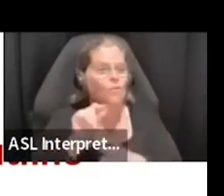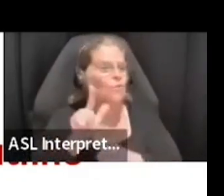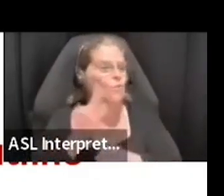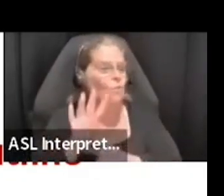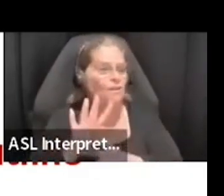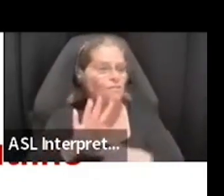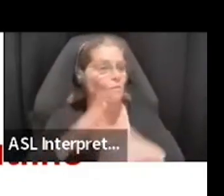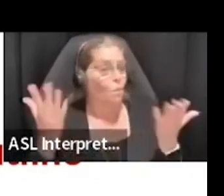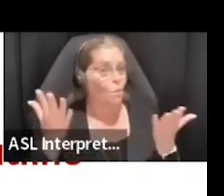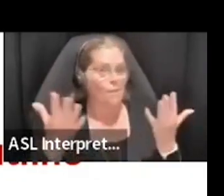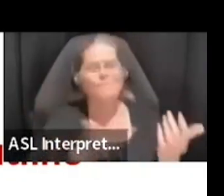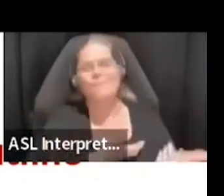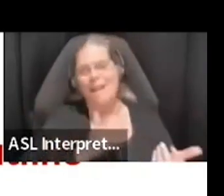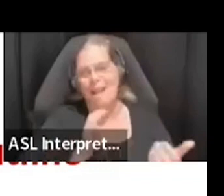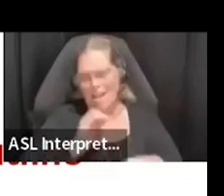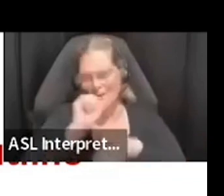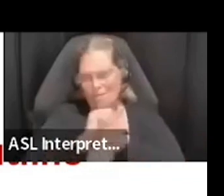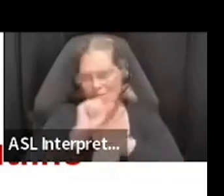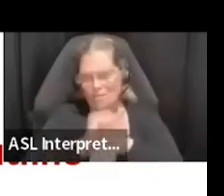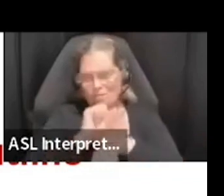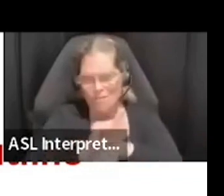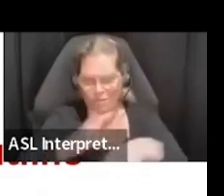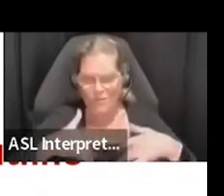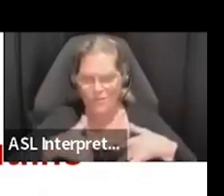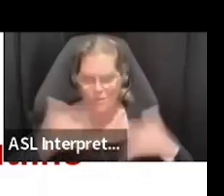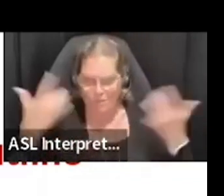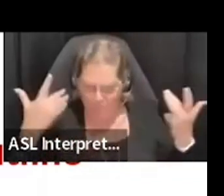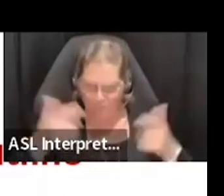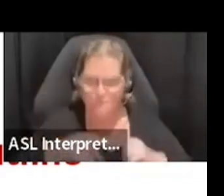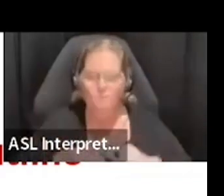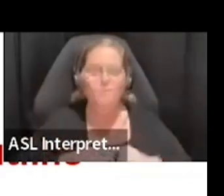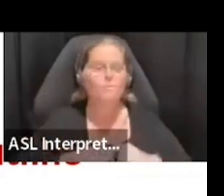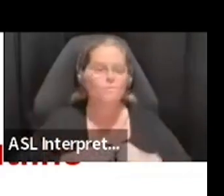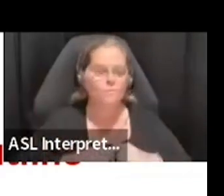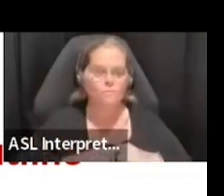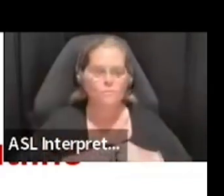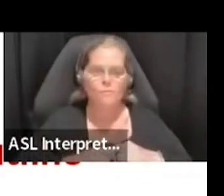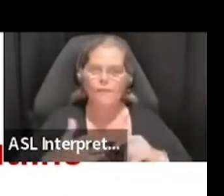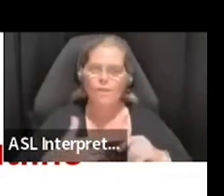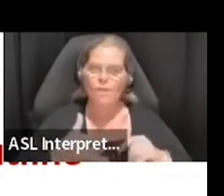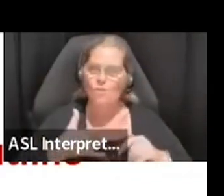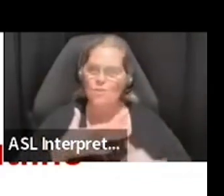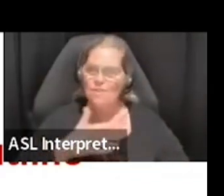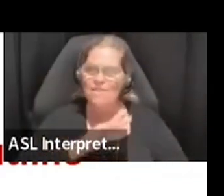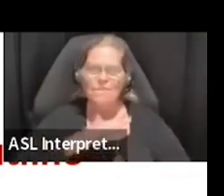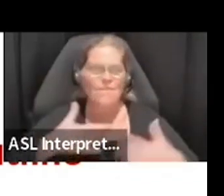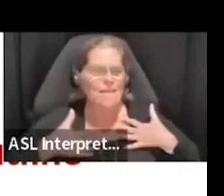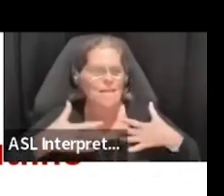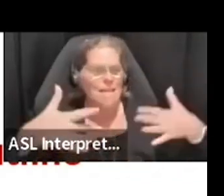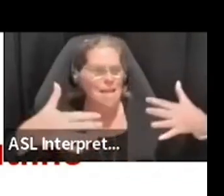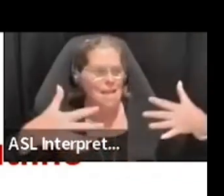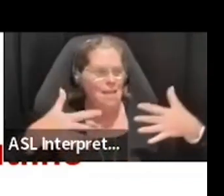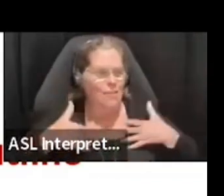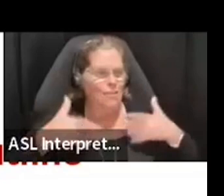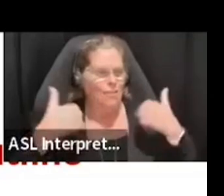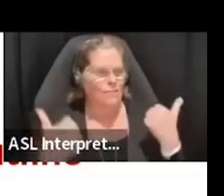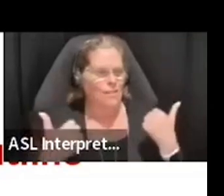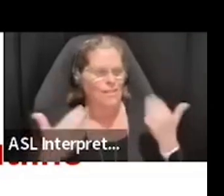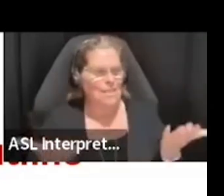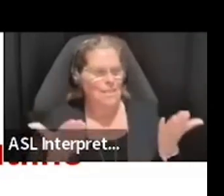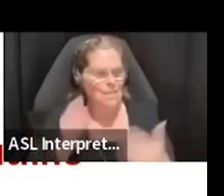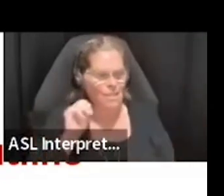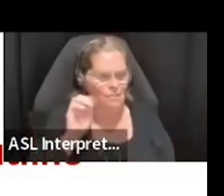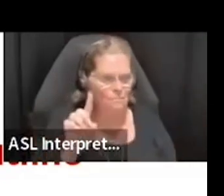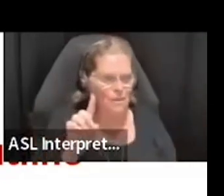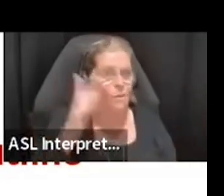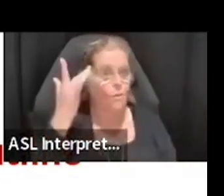work of the work group this year. You can sort of feel the energy right now in our state.